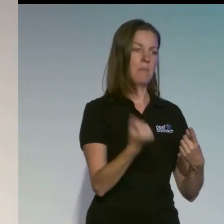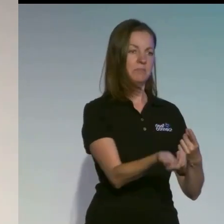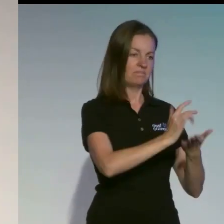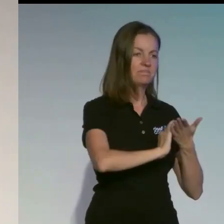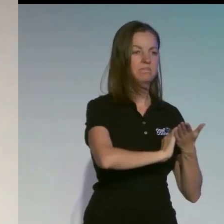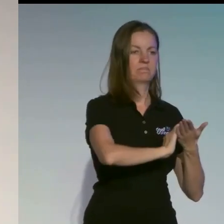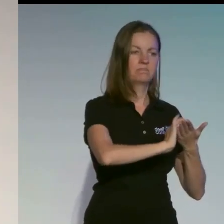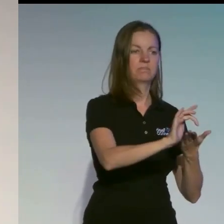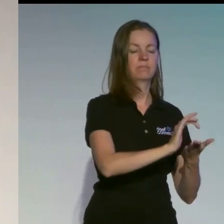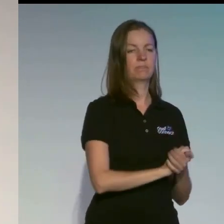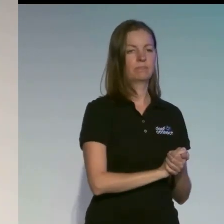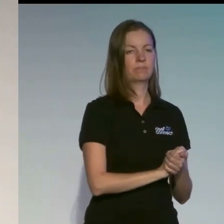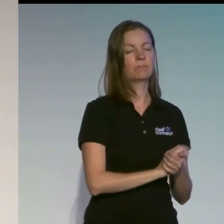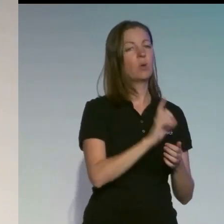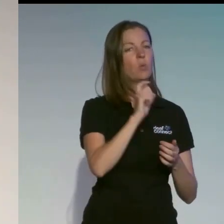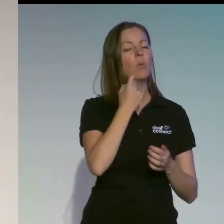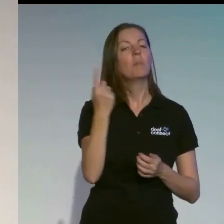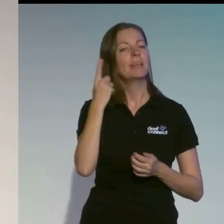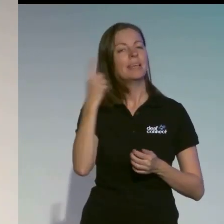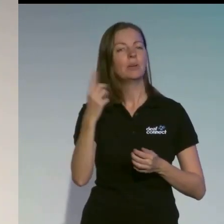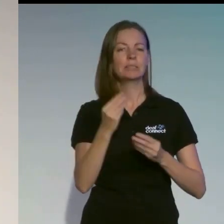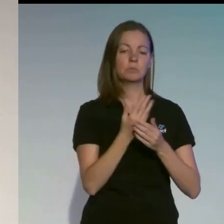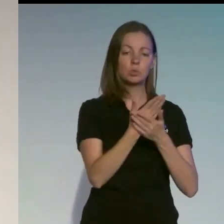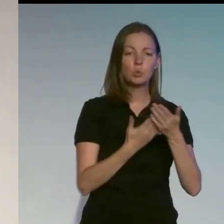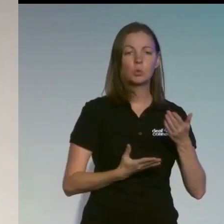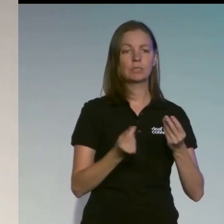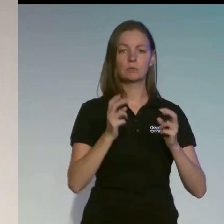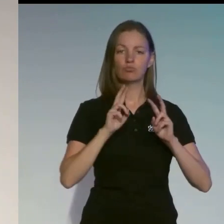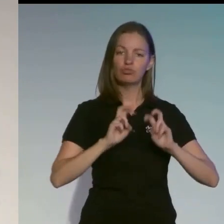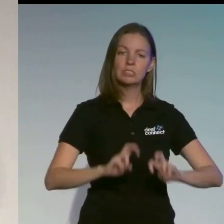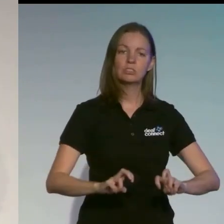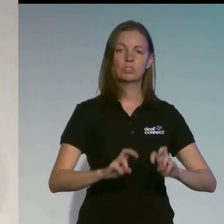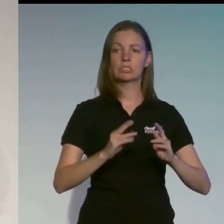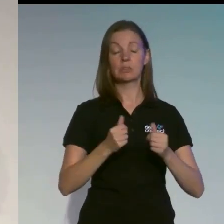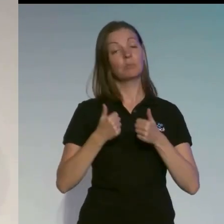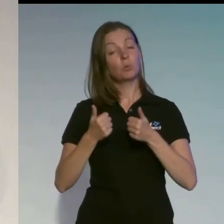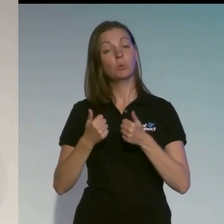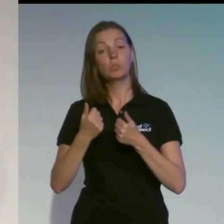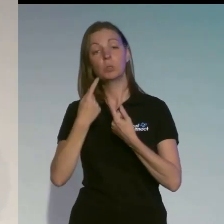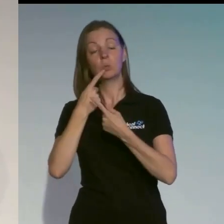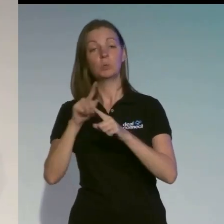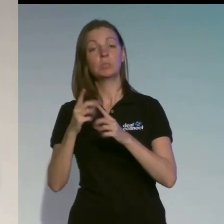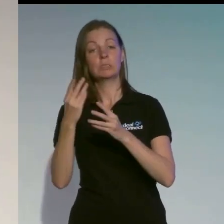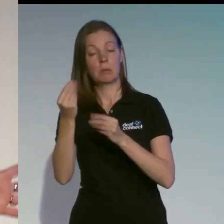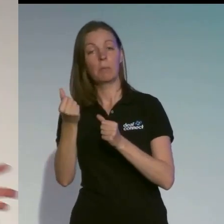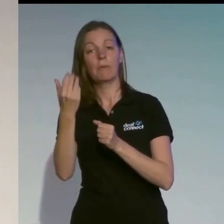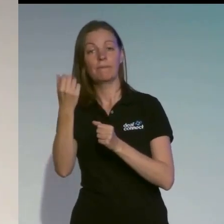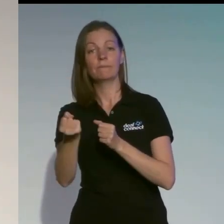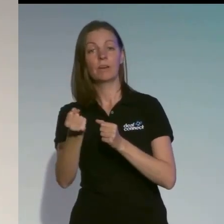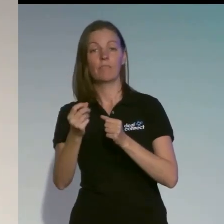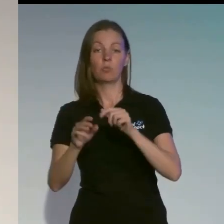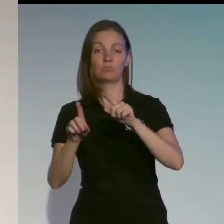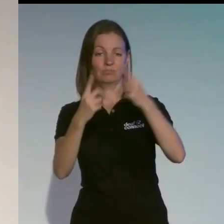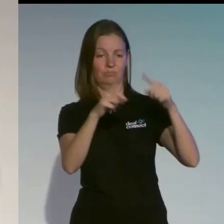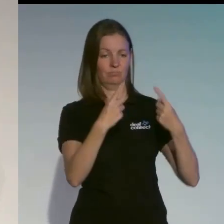of the stories and some of the work, some of the research, some of the actions, and some of the good news stories from around the world. We're going to take